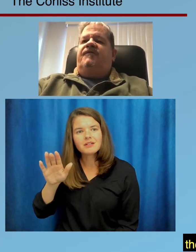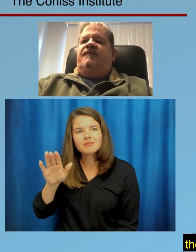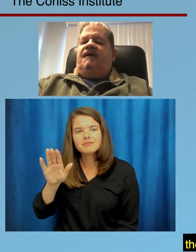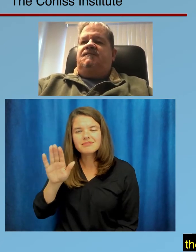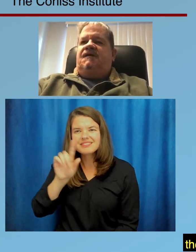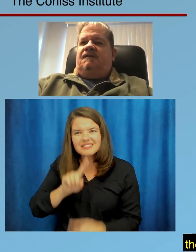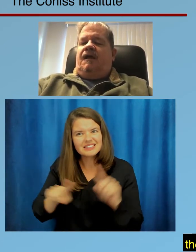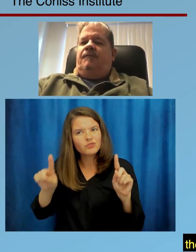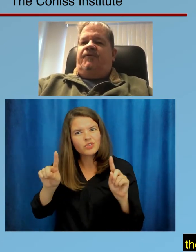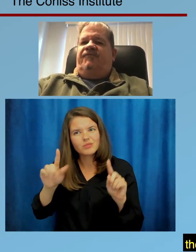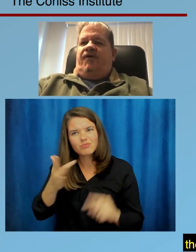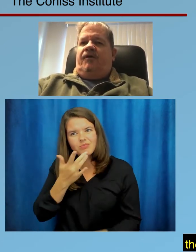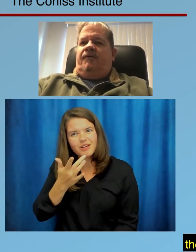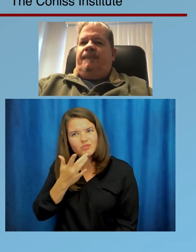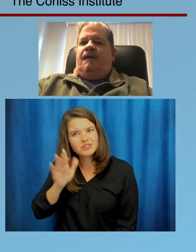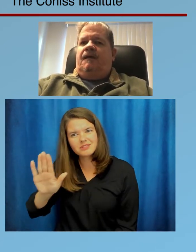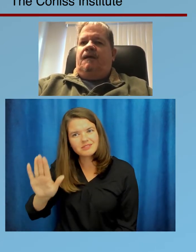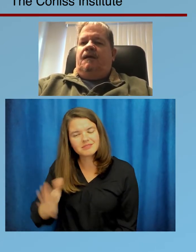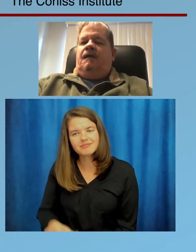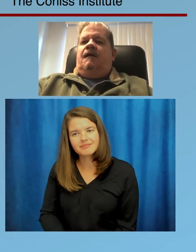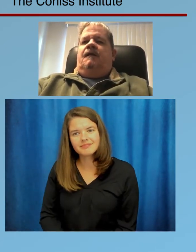totally different things that they prefer.